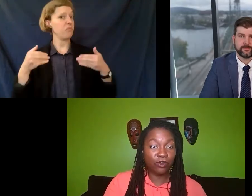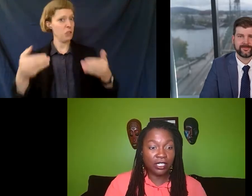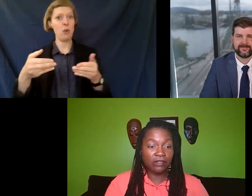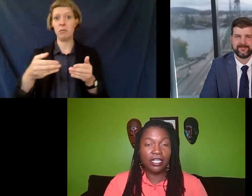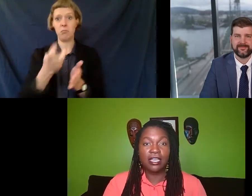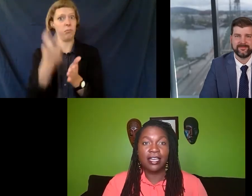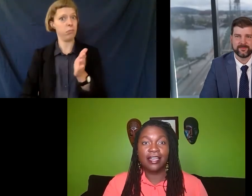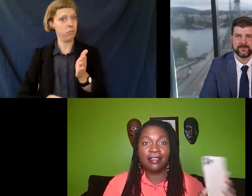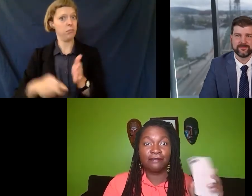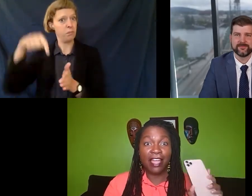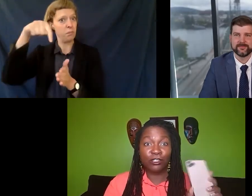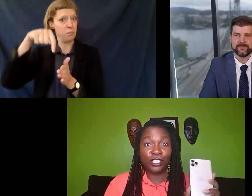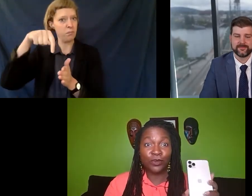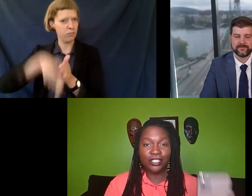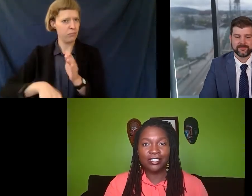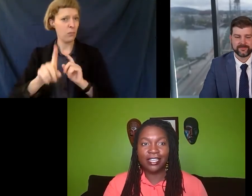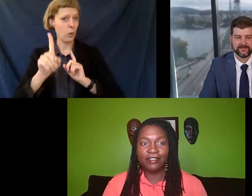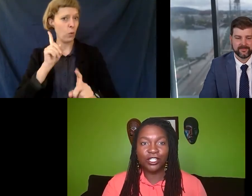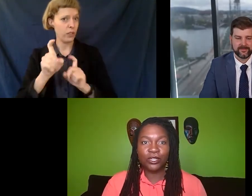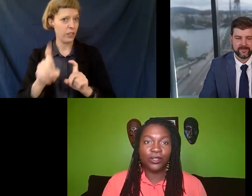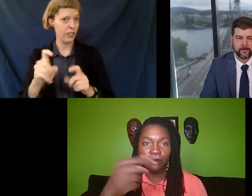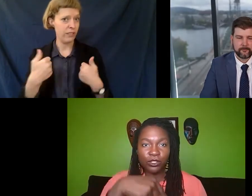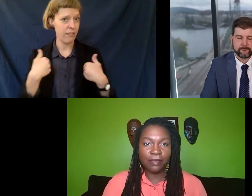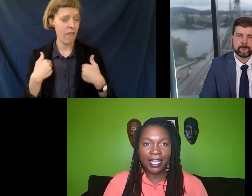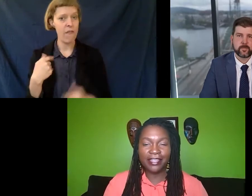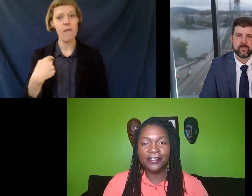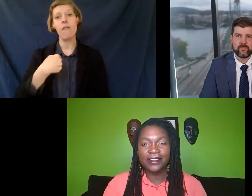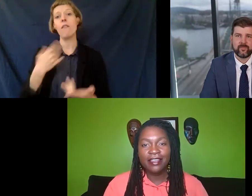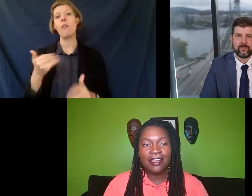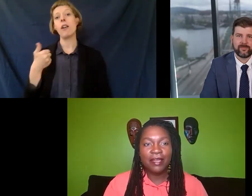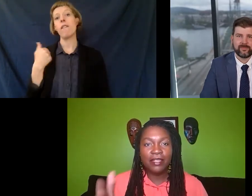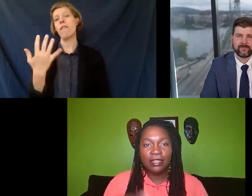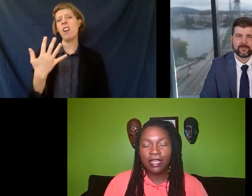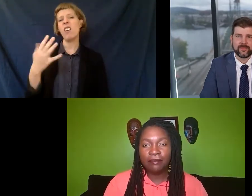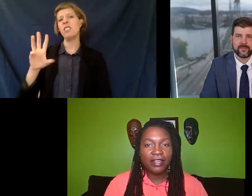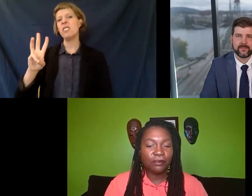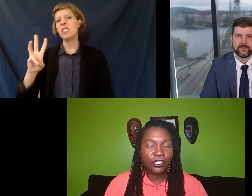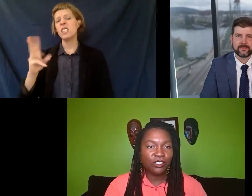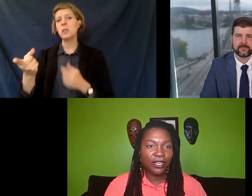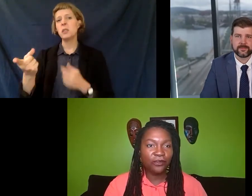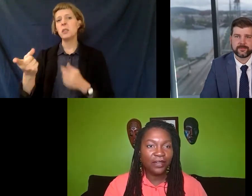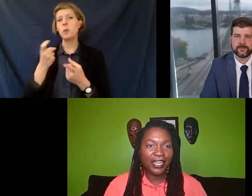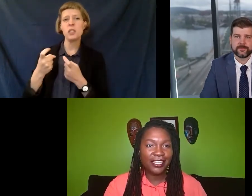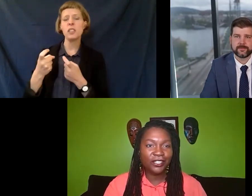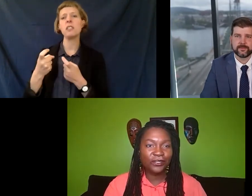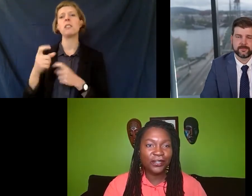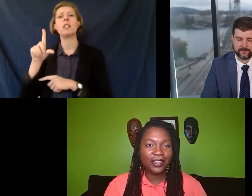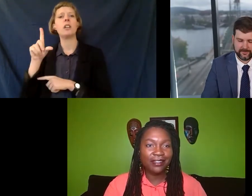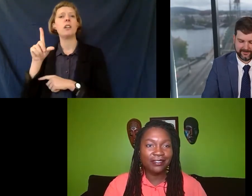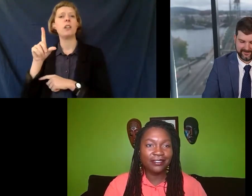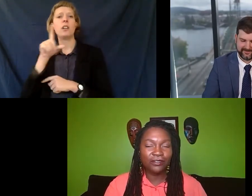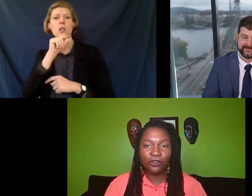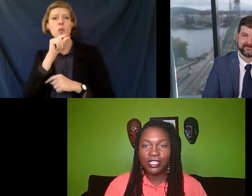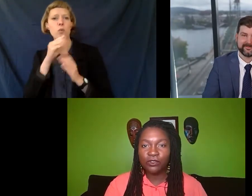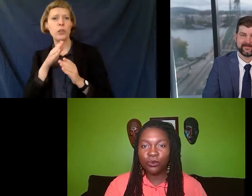questions. I have received five or six questions via Twitter, and I will check back there. And then I've got some questions of my own that I want to ask